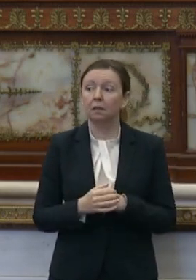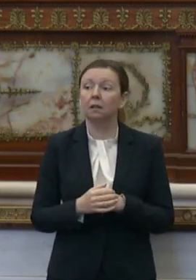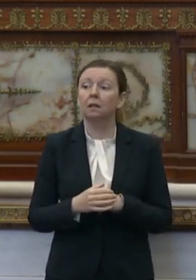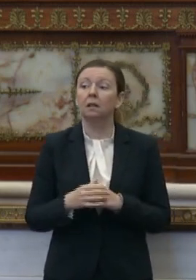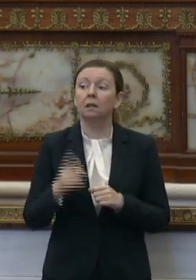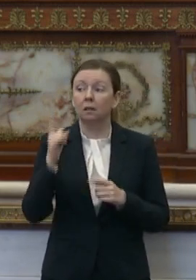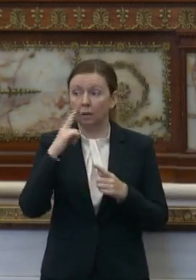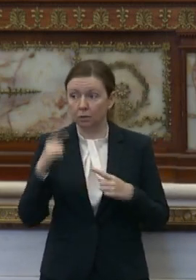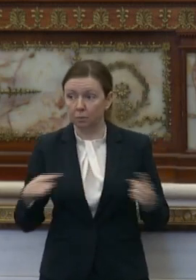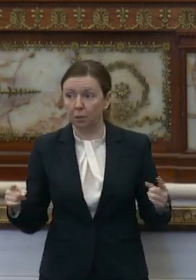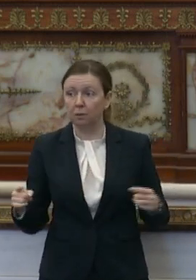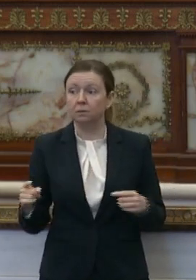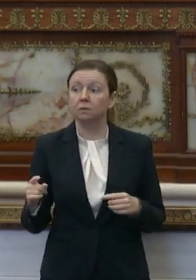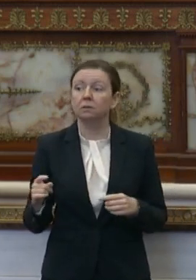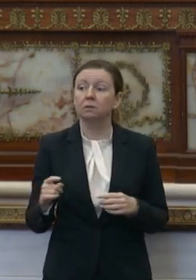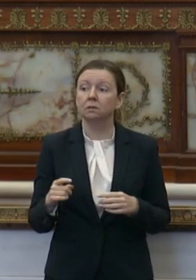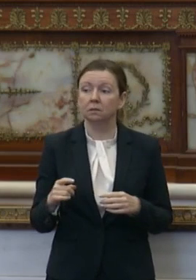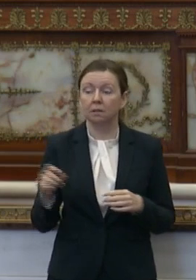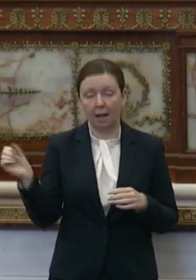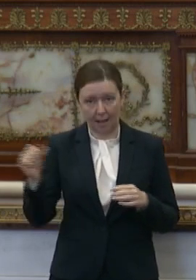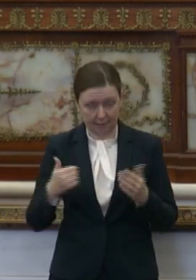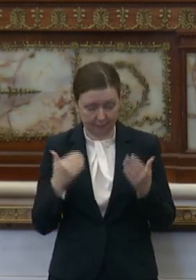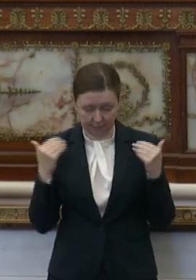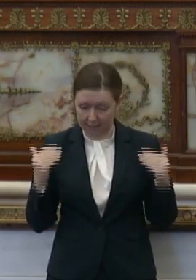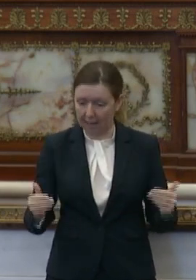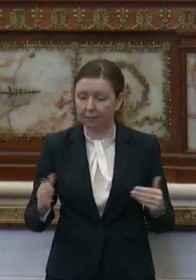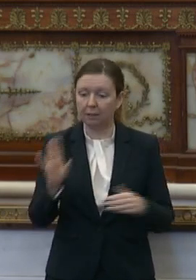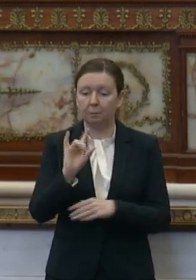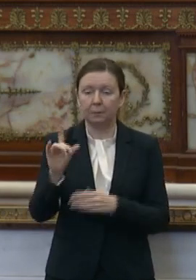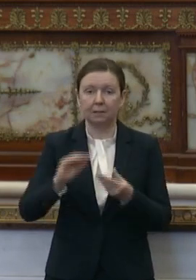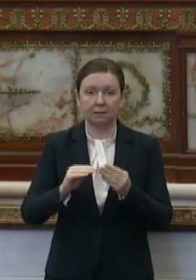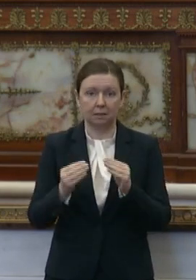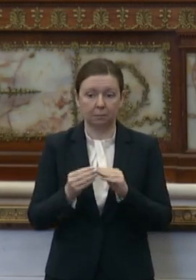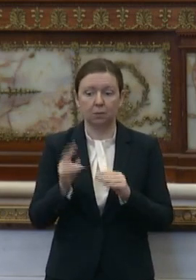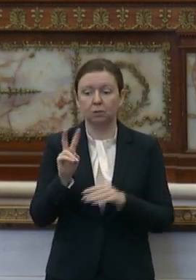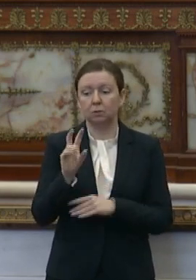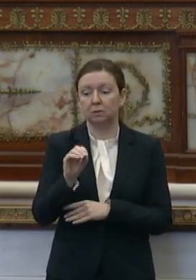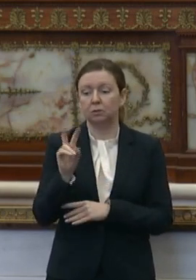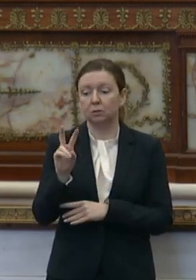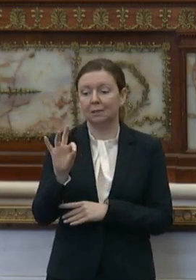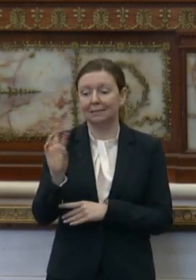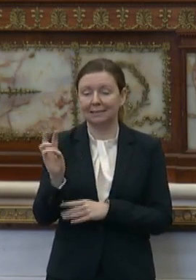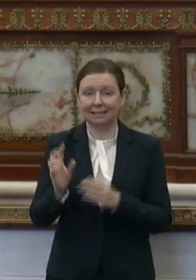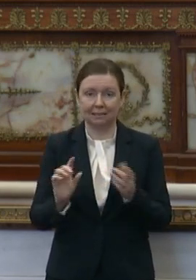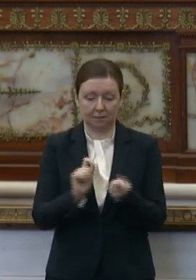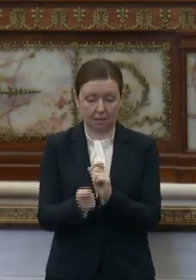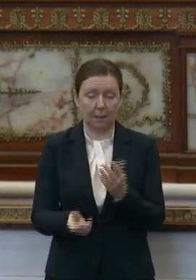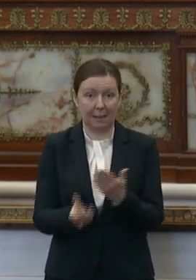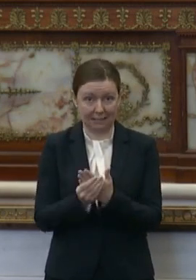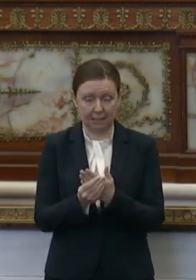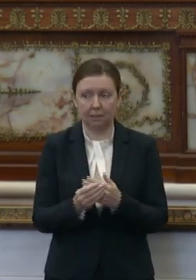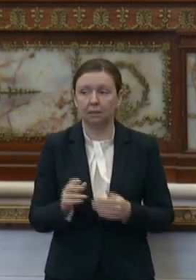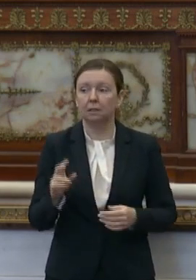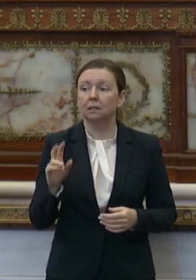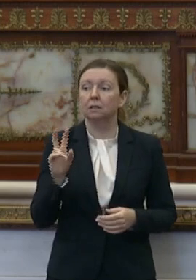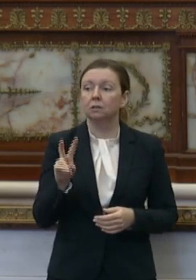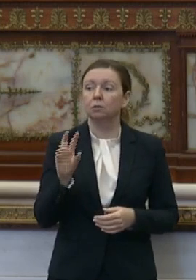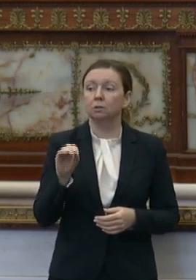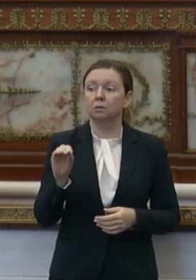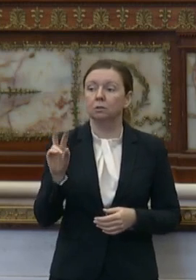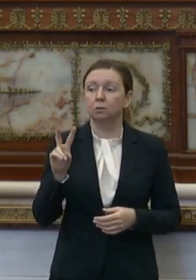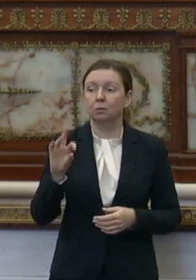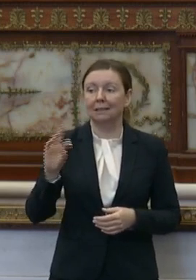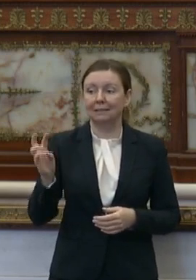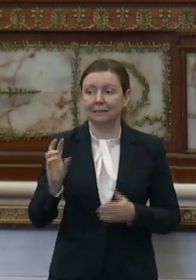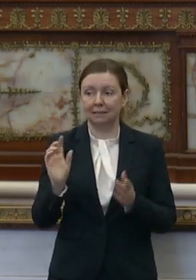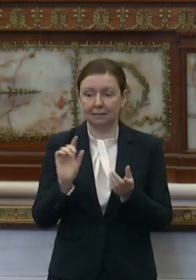Those opposed? Aye. Ayes have it. And bill number 200296 has been amended. Bill number